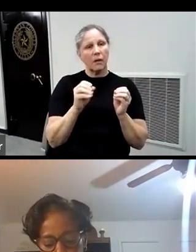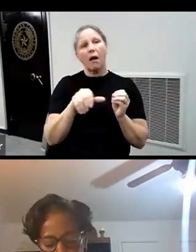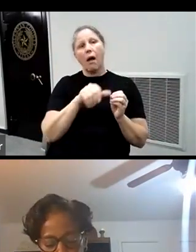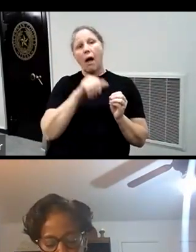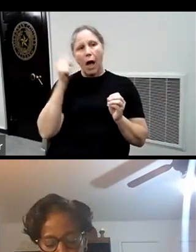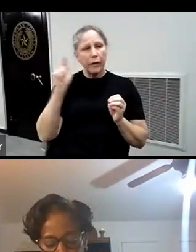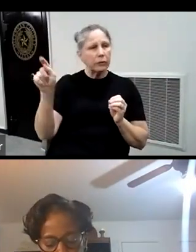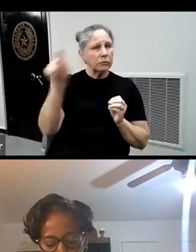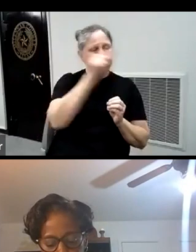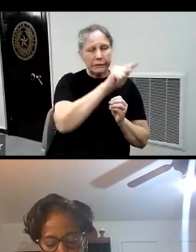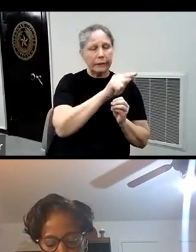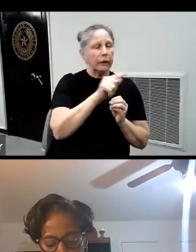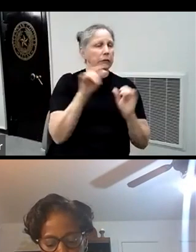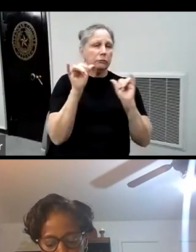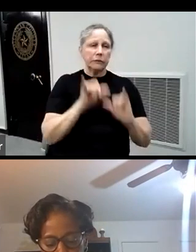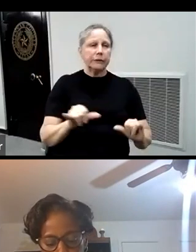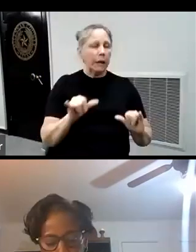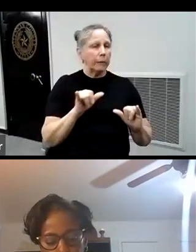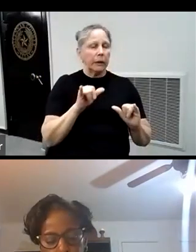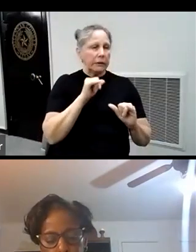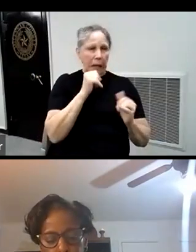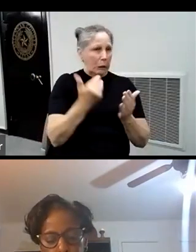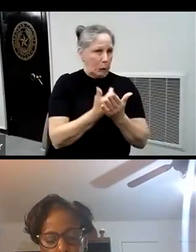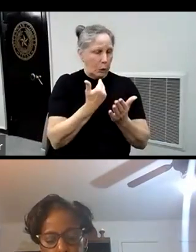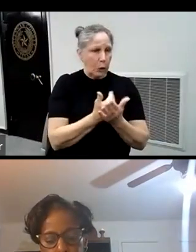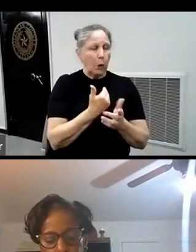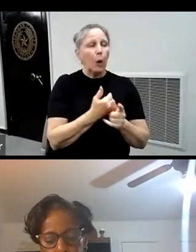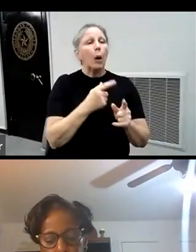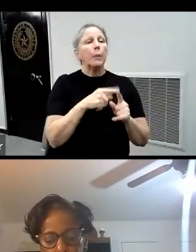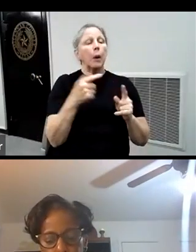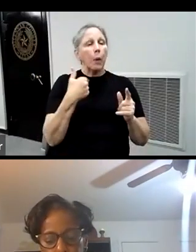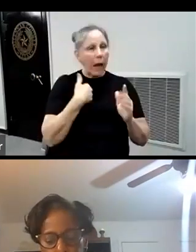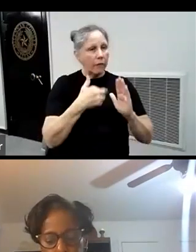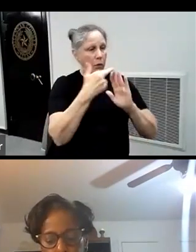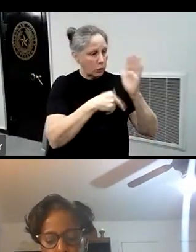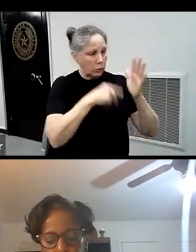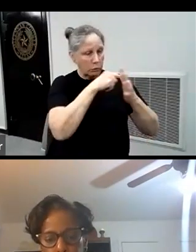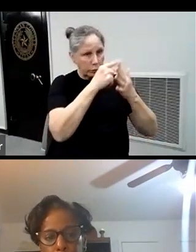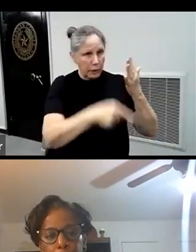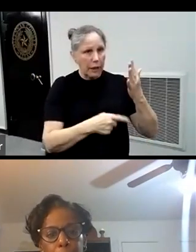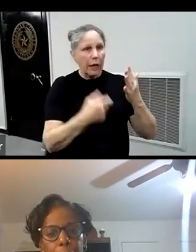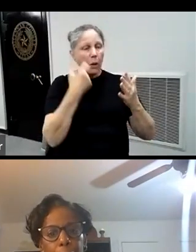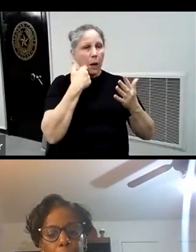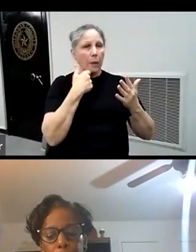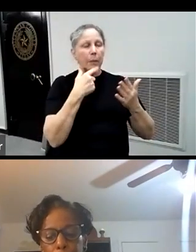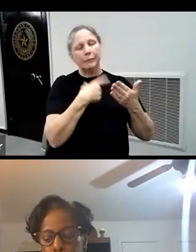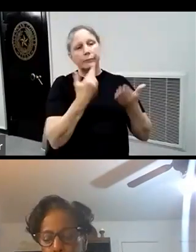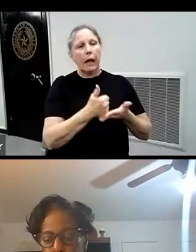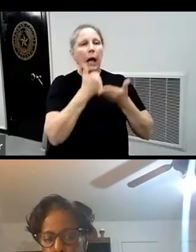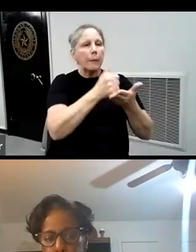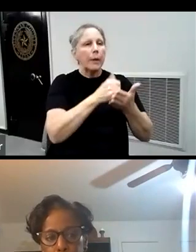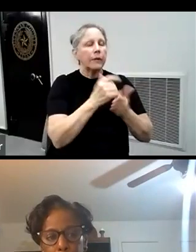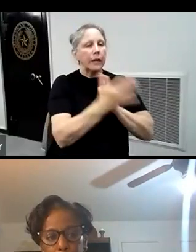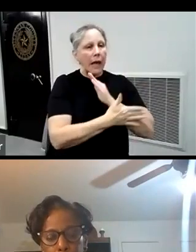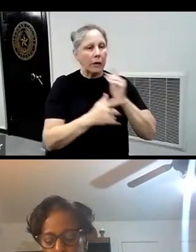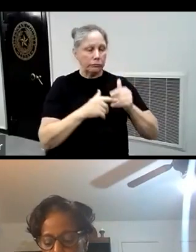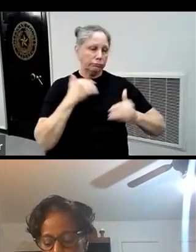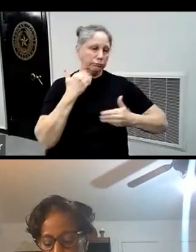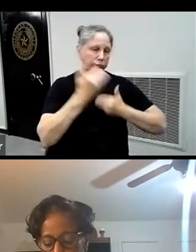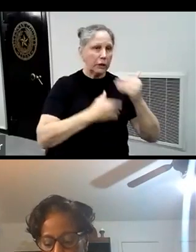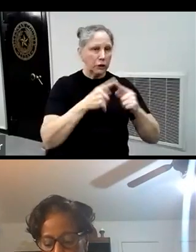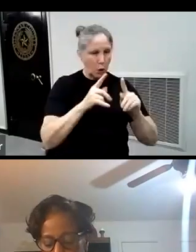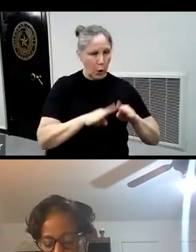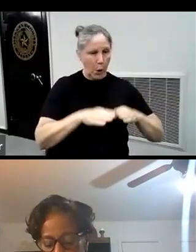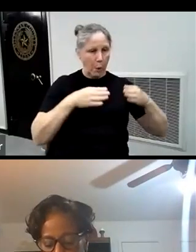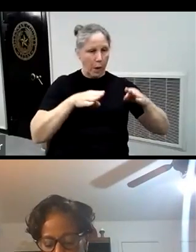is nothing new, and looked at CDC guidelines, just put together some guidance as the county continues to reopen.